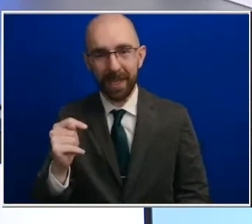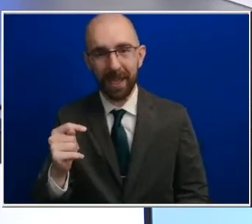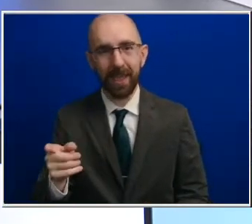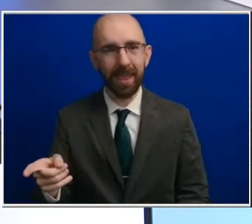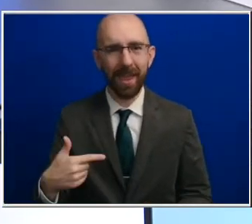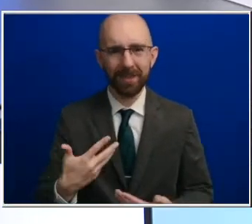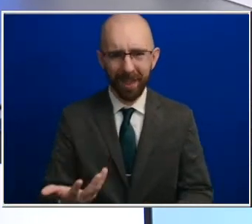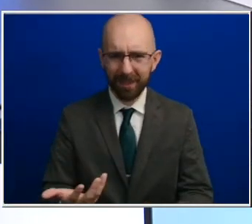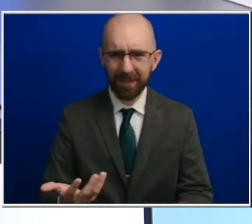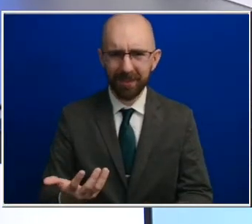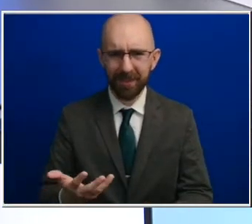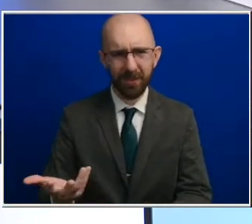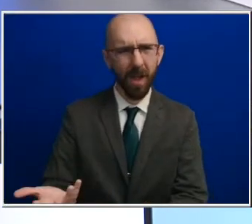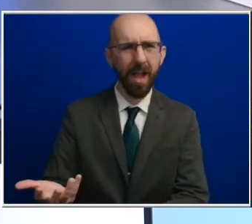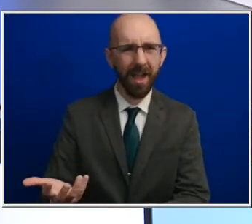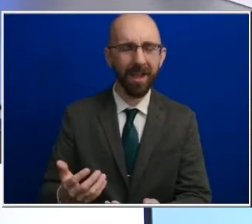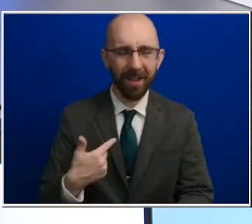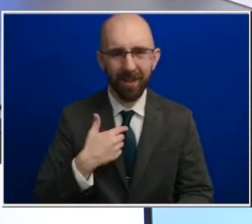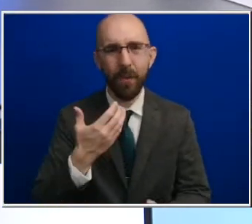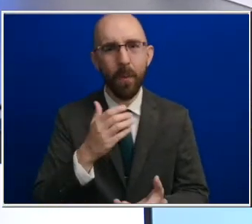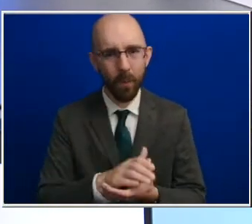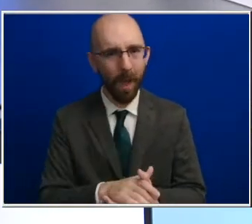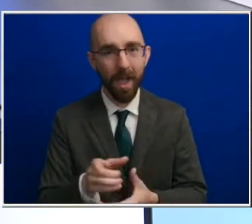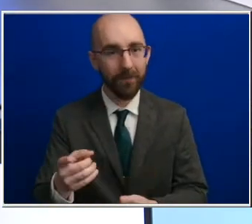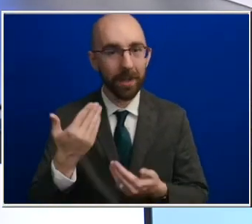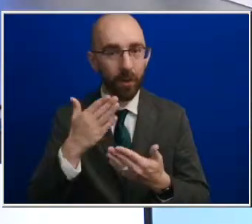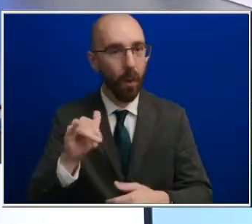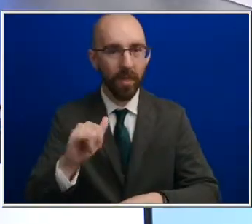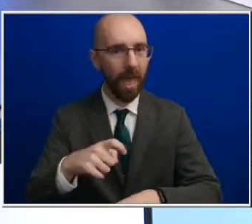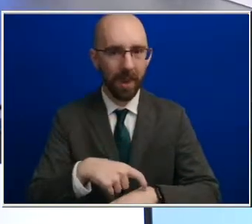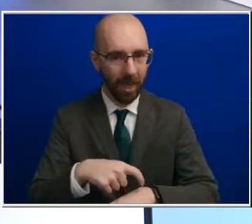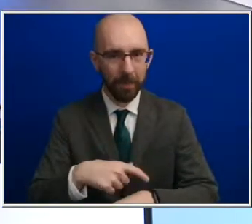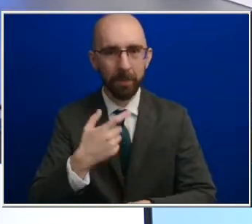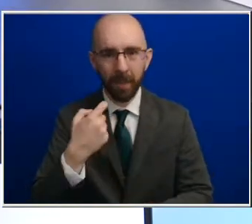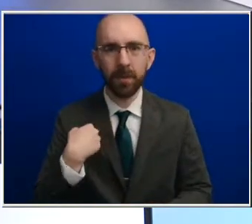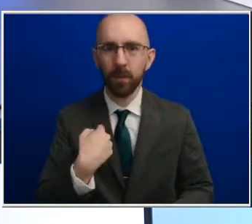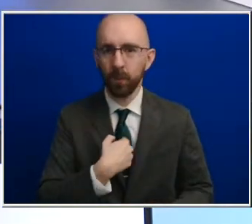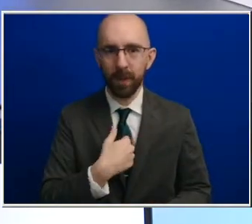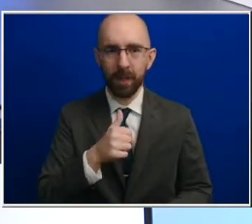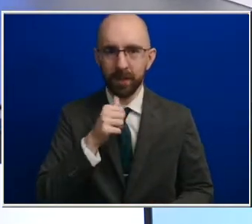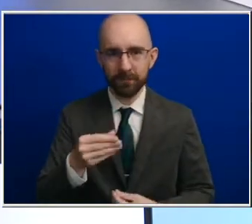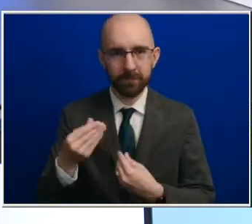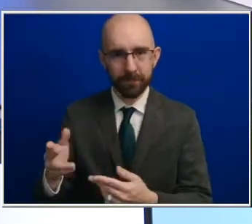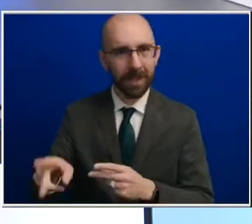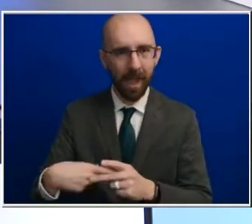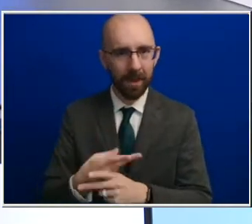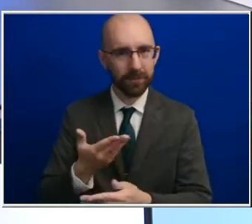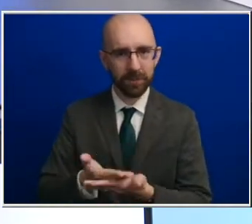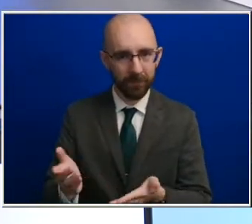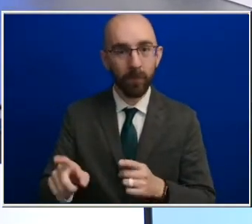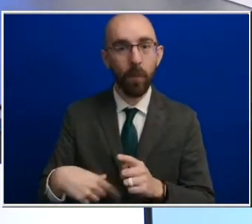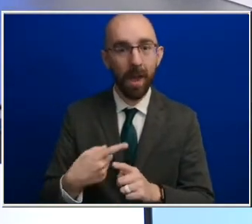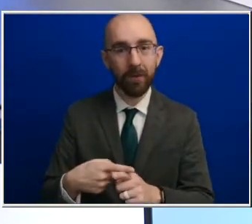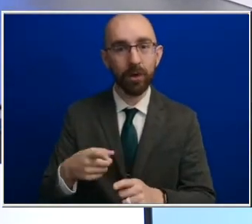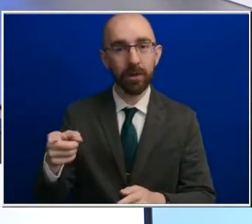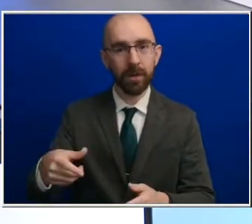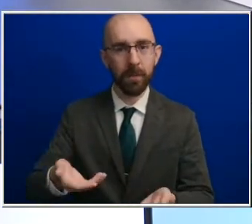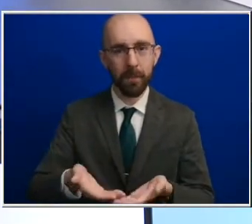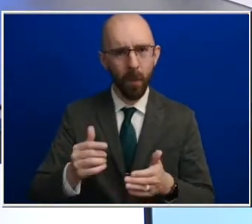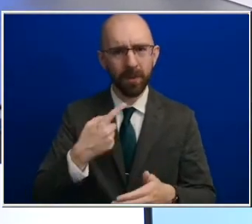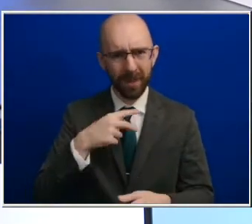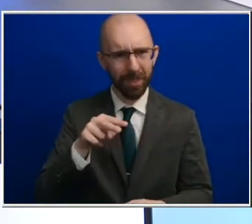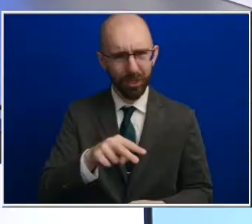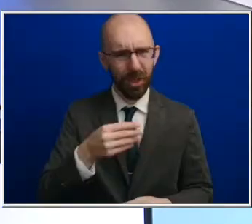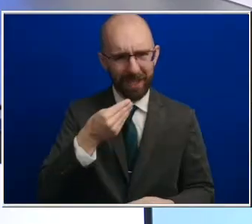like, wow. My wife didn't know that at the time because we weren't going to give our kids that kind of stuff. And then one day she put one in a bowl. She goes, look, I eat all that. I'm